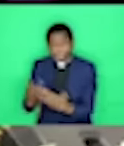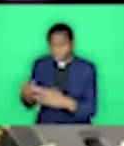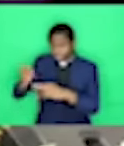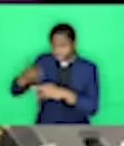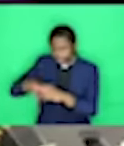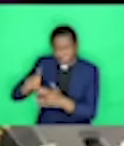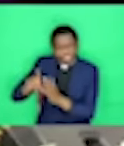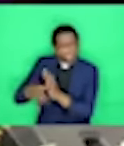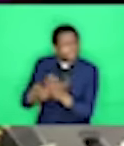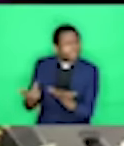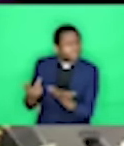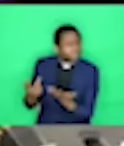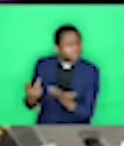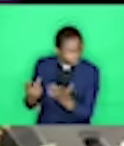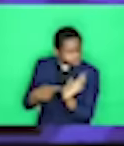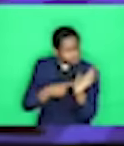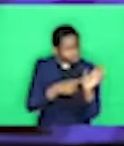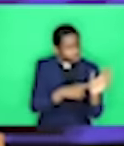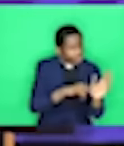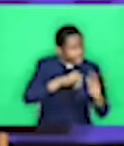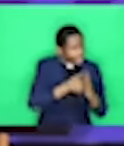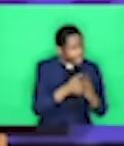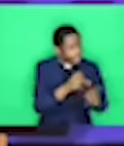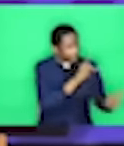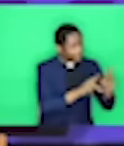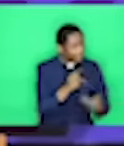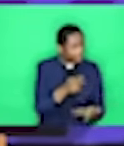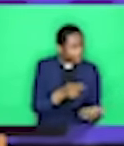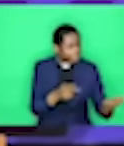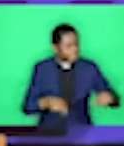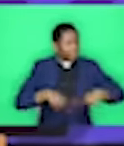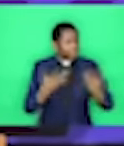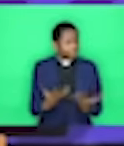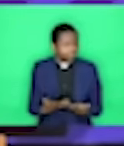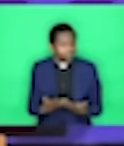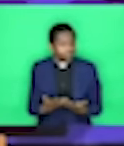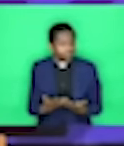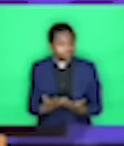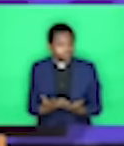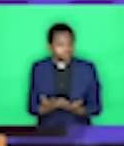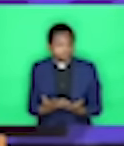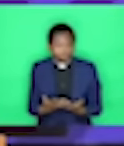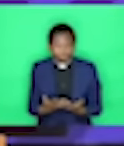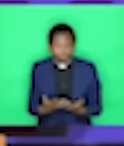you know, and people, you know, interest rates.